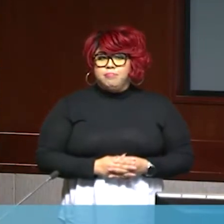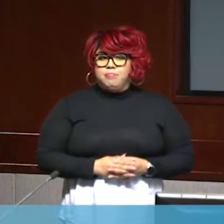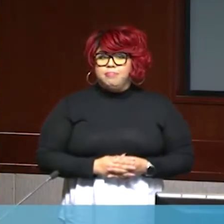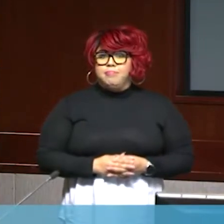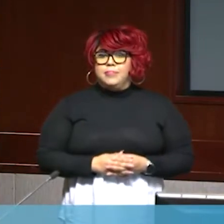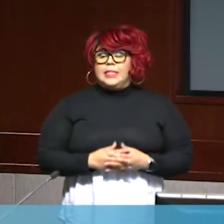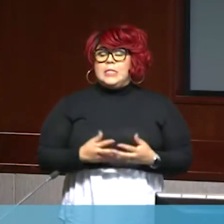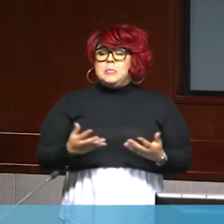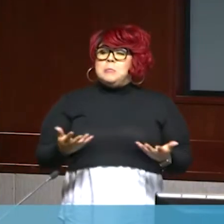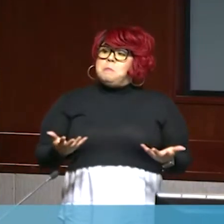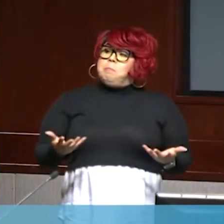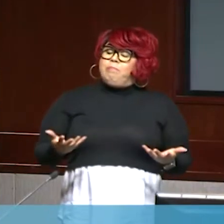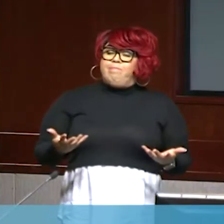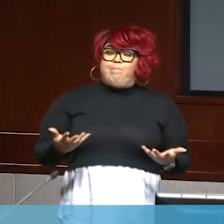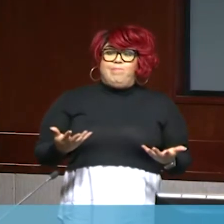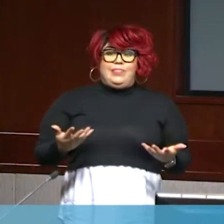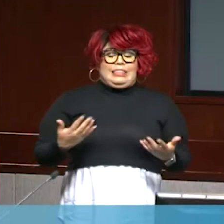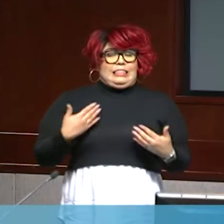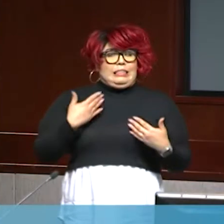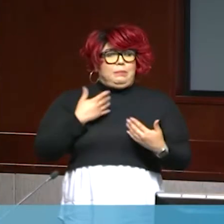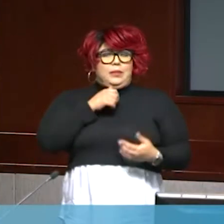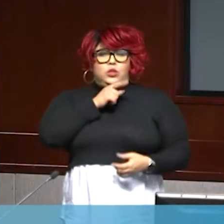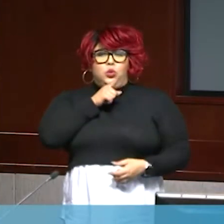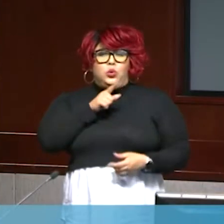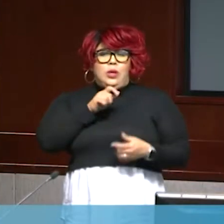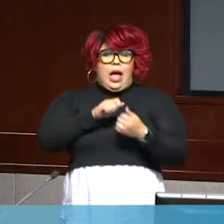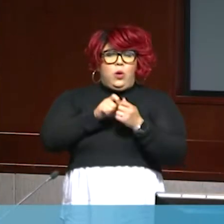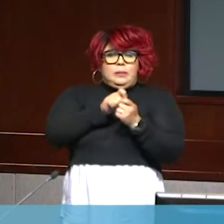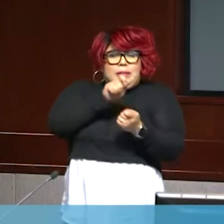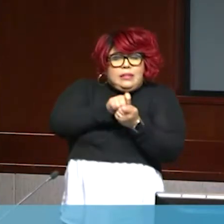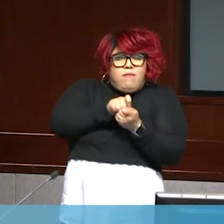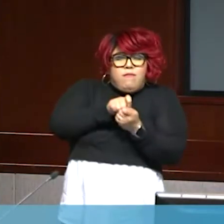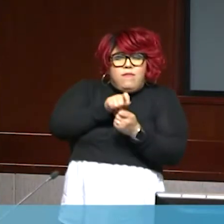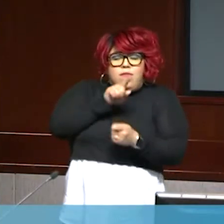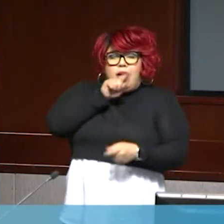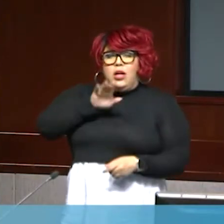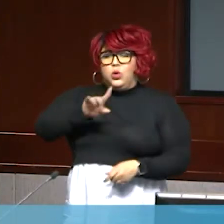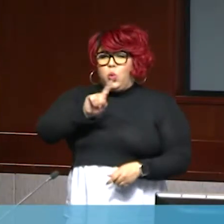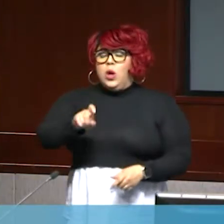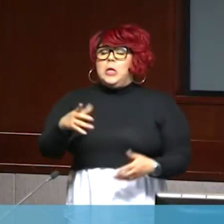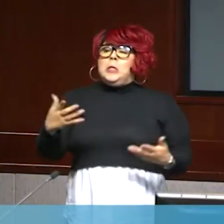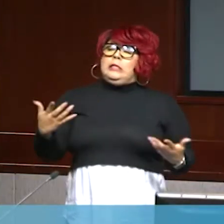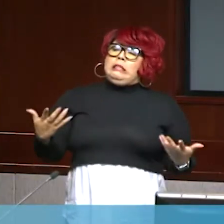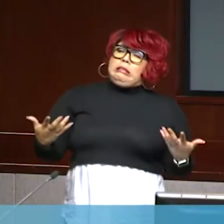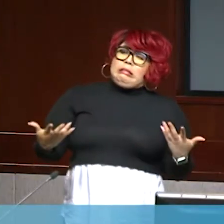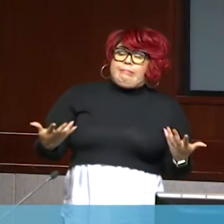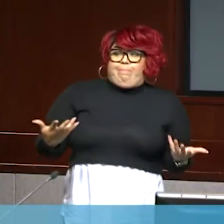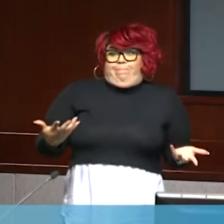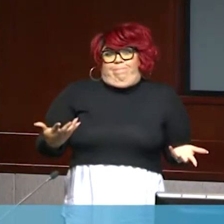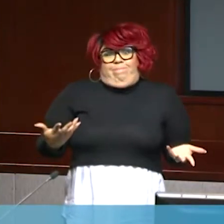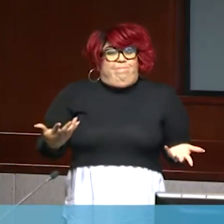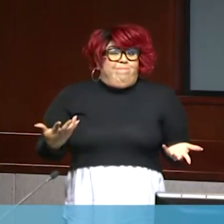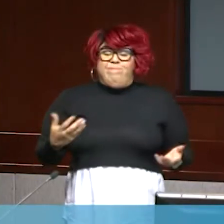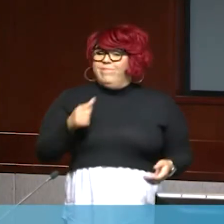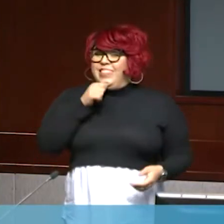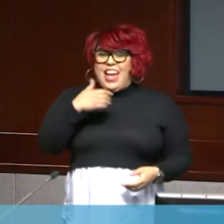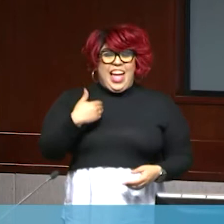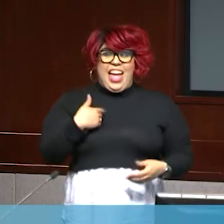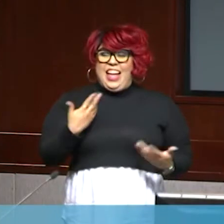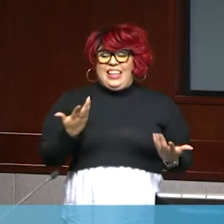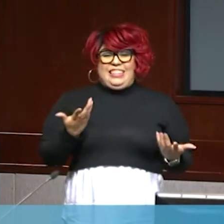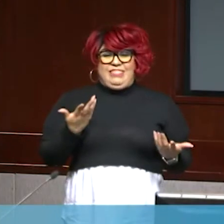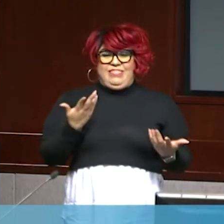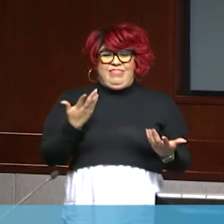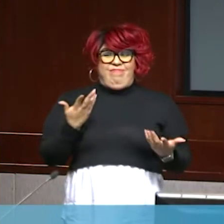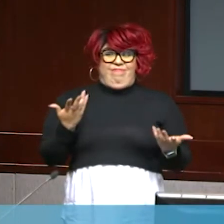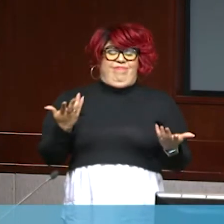Eitan, I don't know specifically how to answer your question other than just to say no in general.